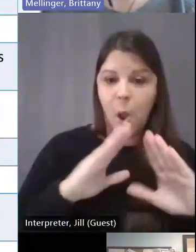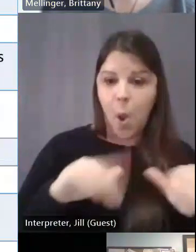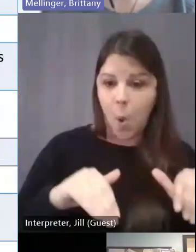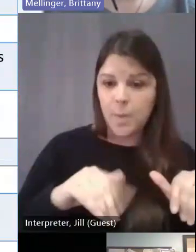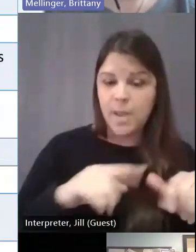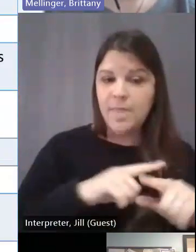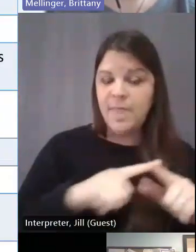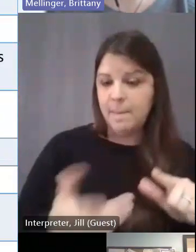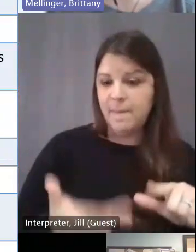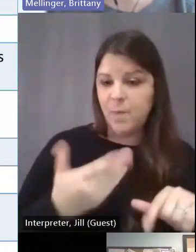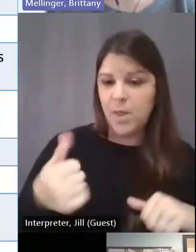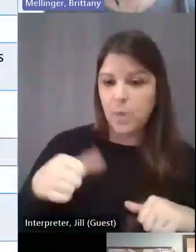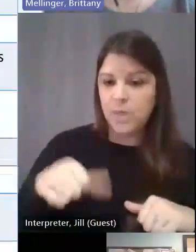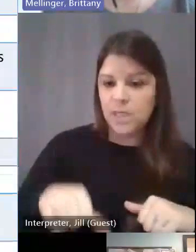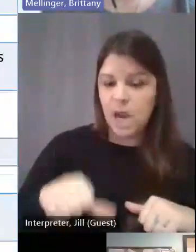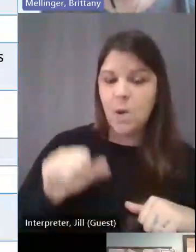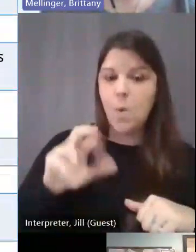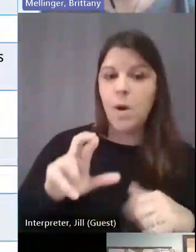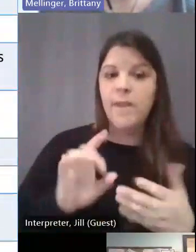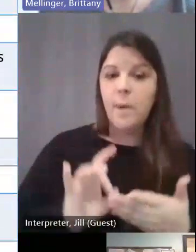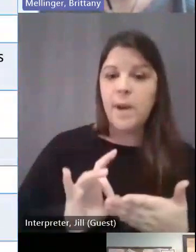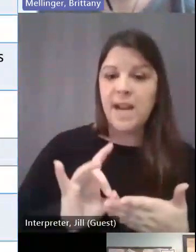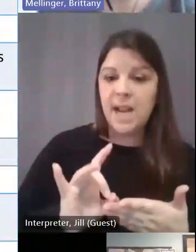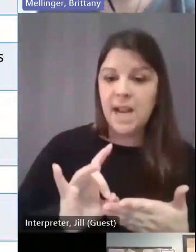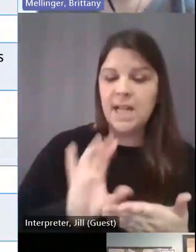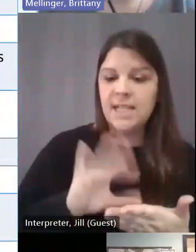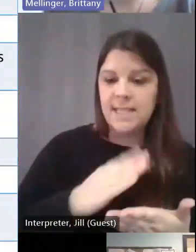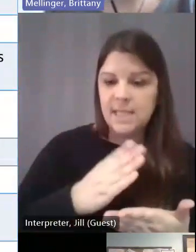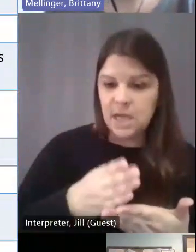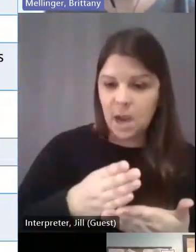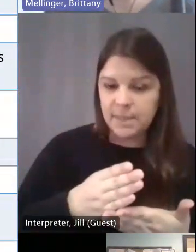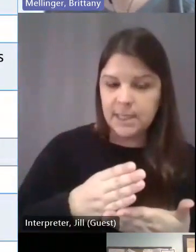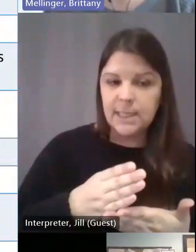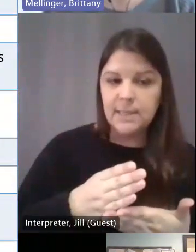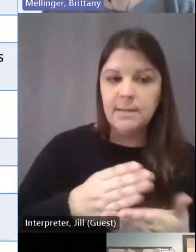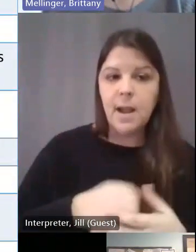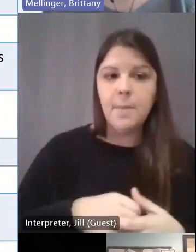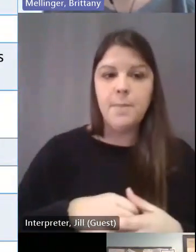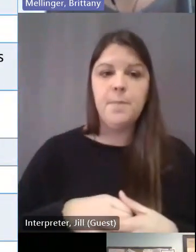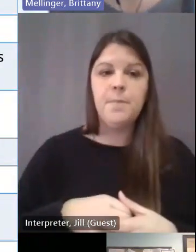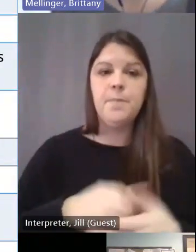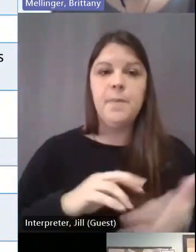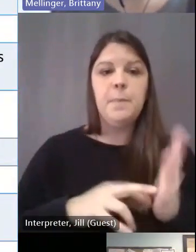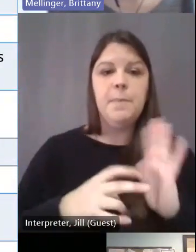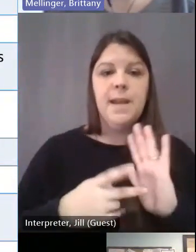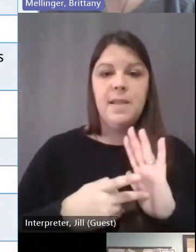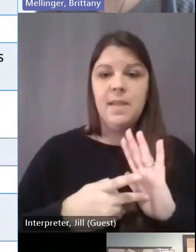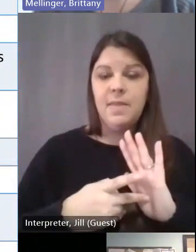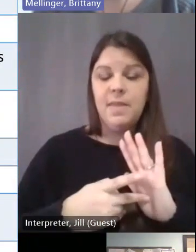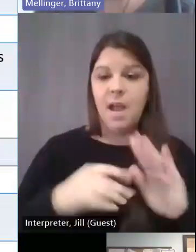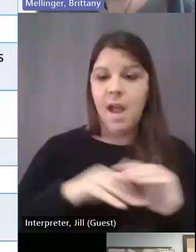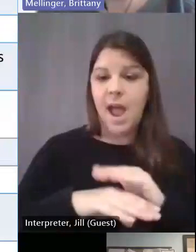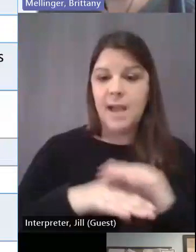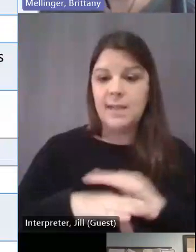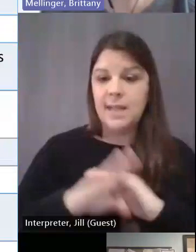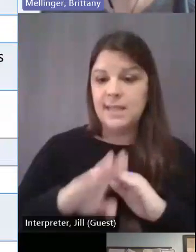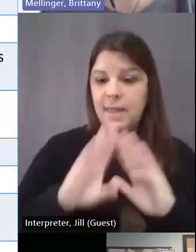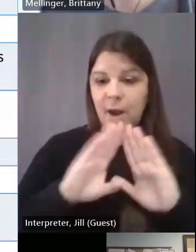denied, or stop an eviction that's in process, with the impact being that that complainant's able to access their